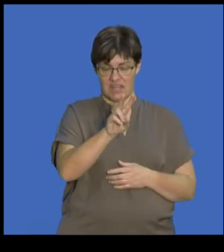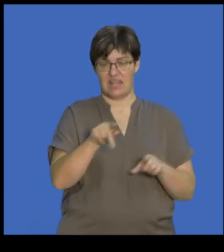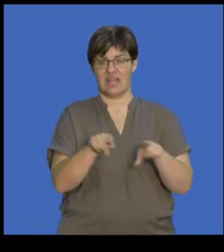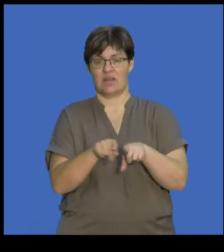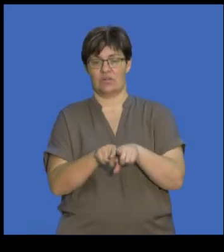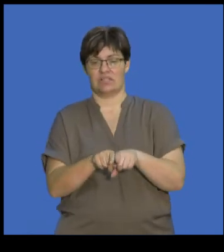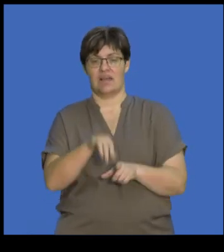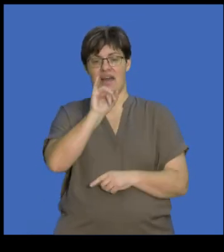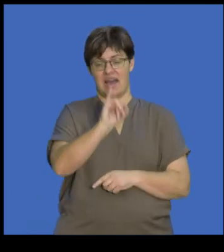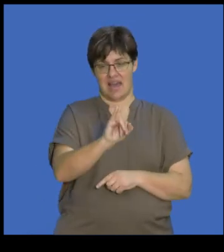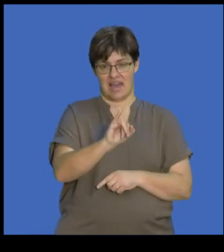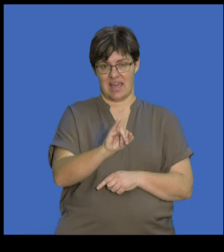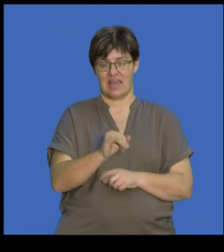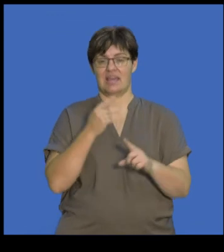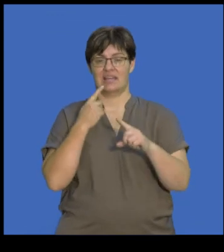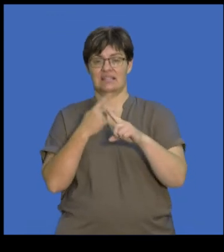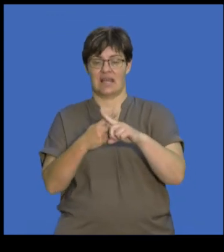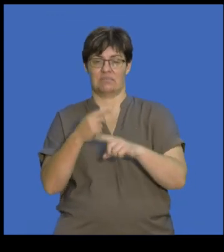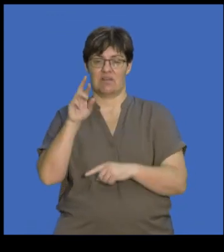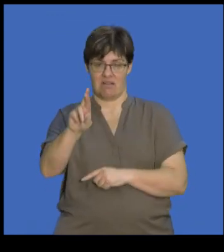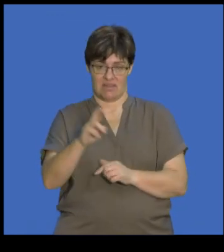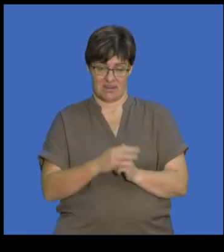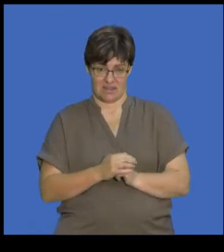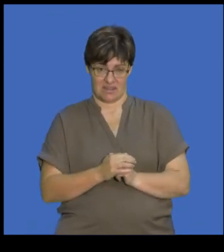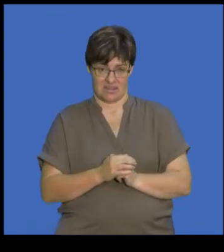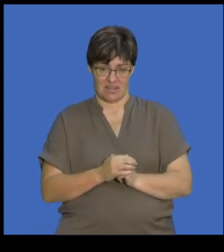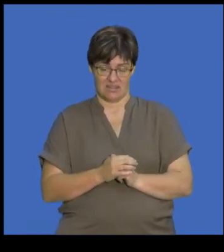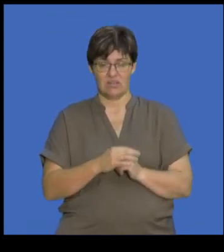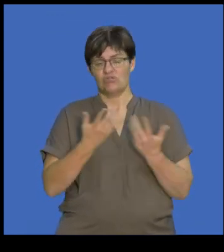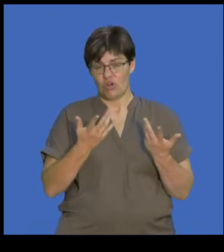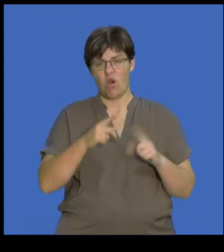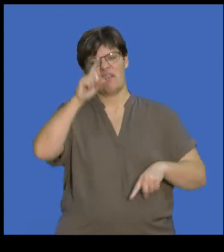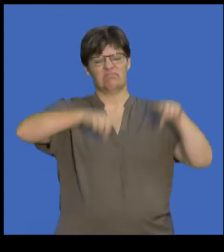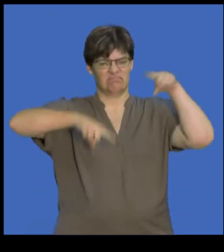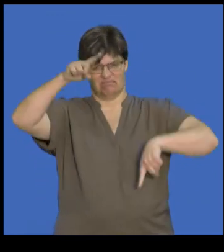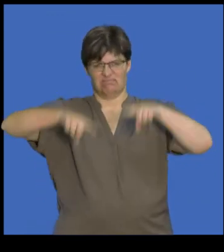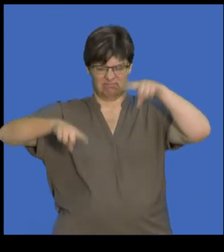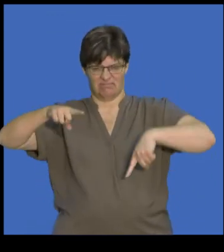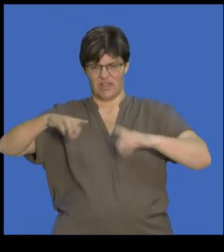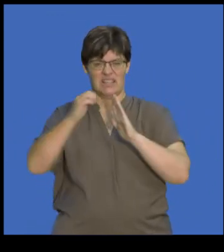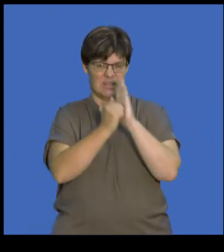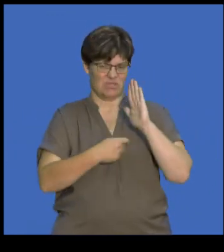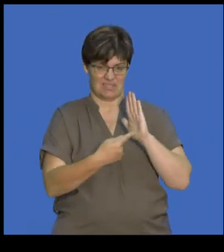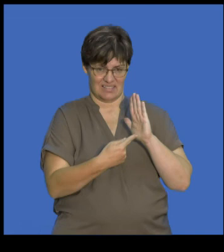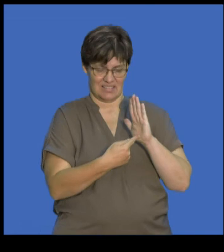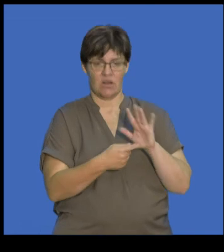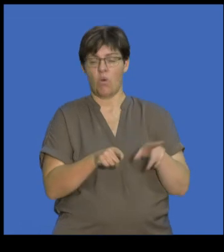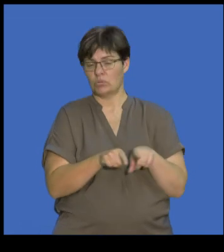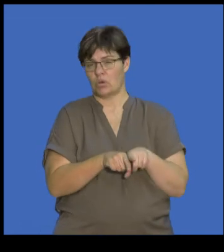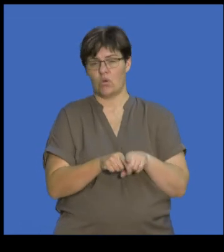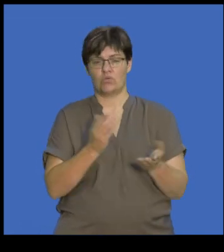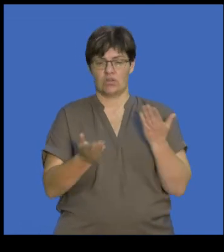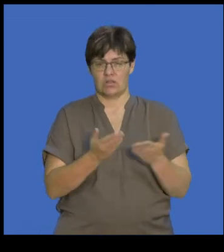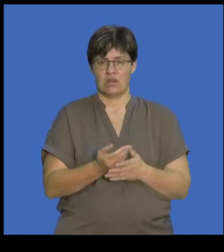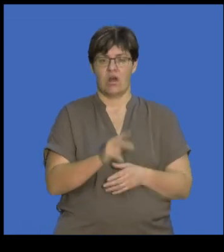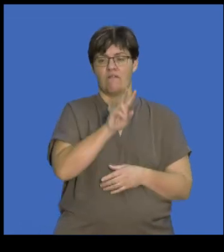I times R. Okay, so there's a variation in terms of the subject. We can also talk about the ratio of voltage and